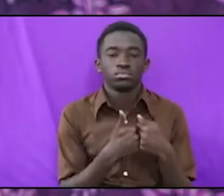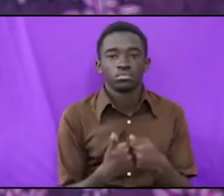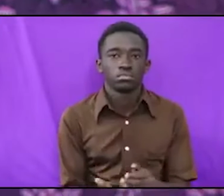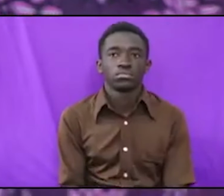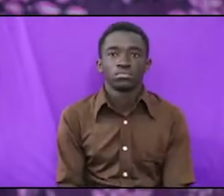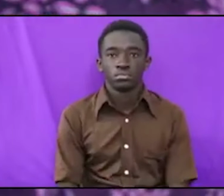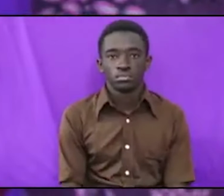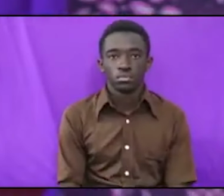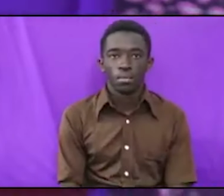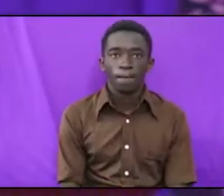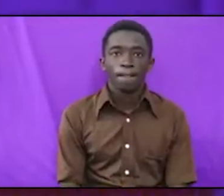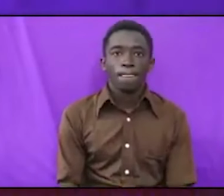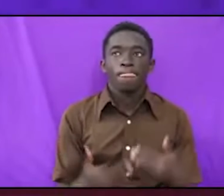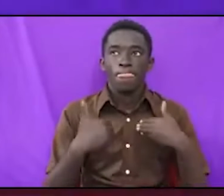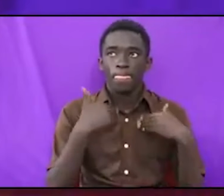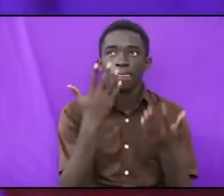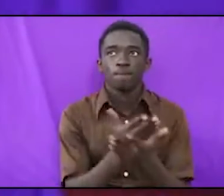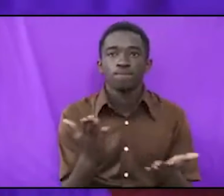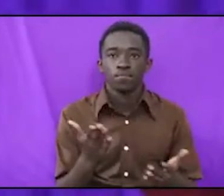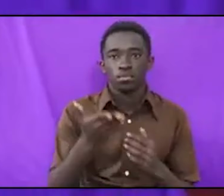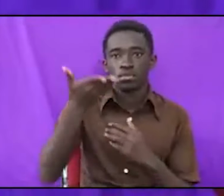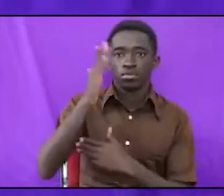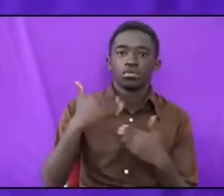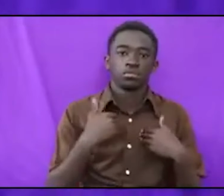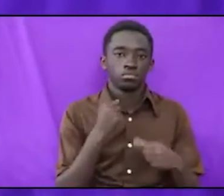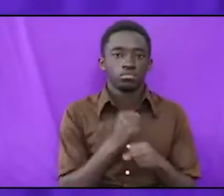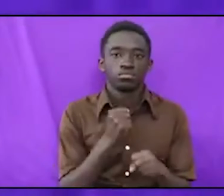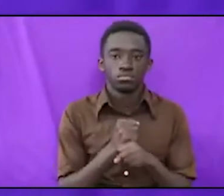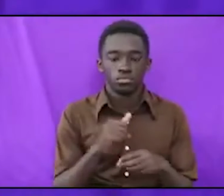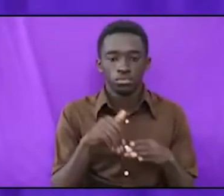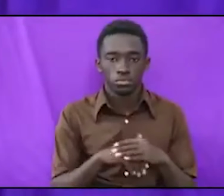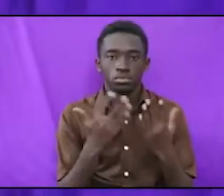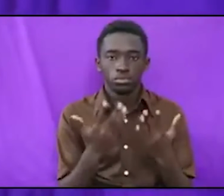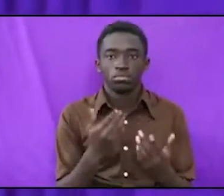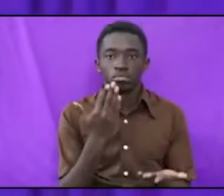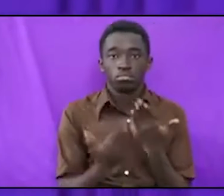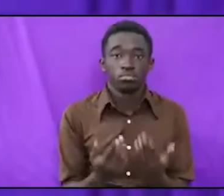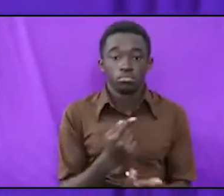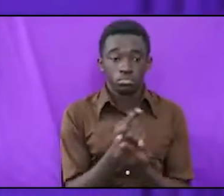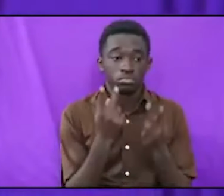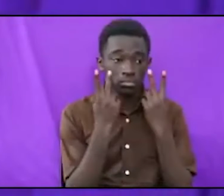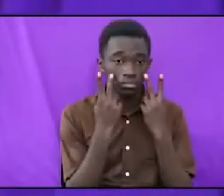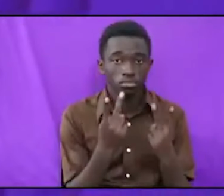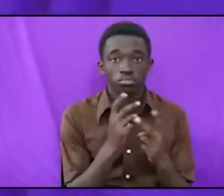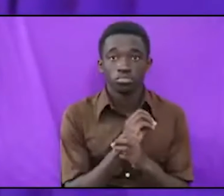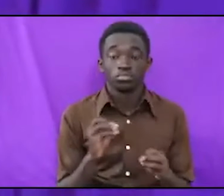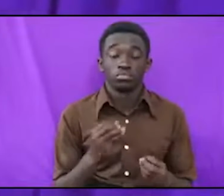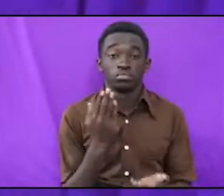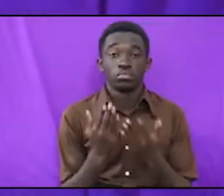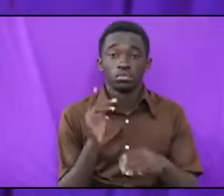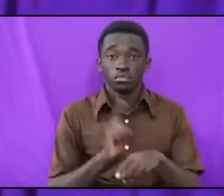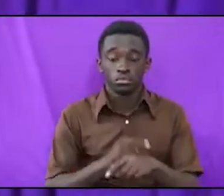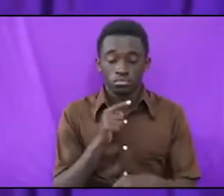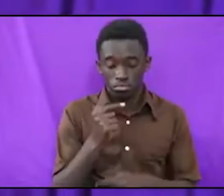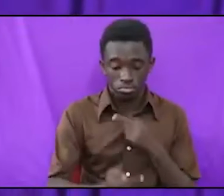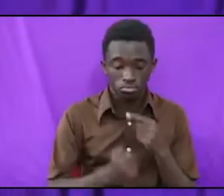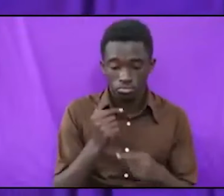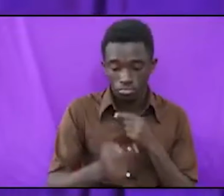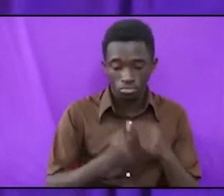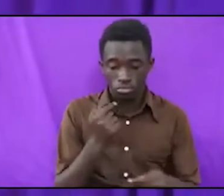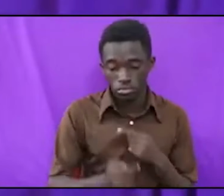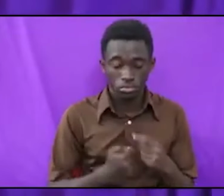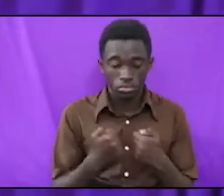There's something that God has put in your hands. You may not be seeing, even as you go through challenges in